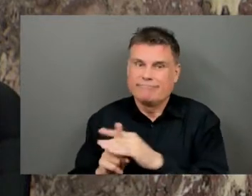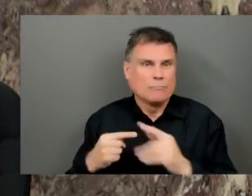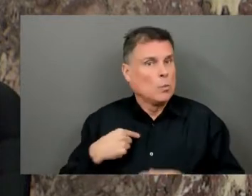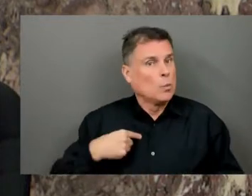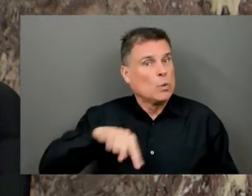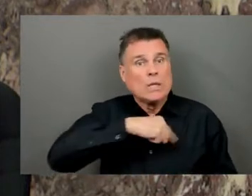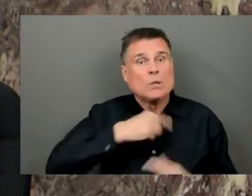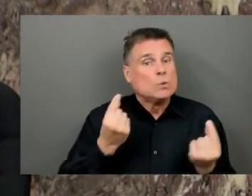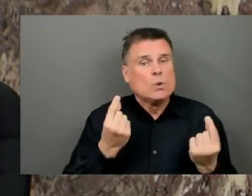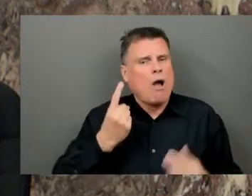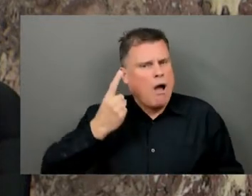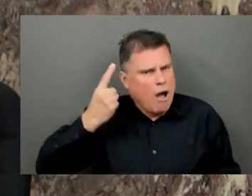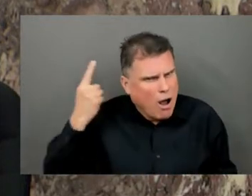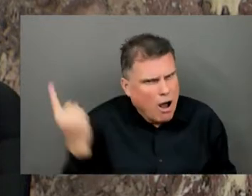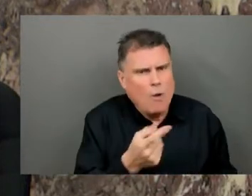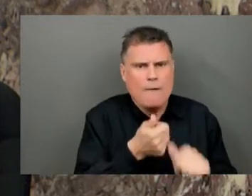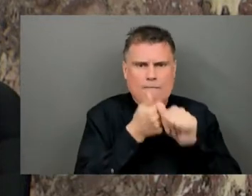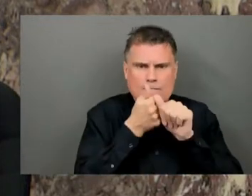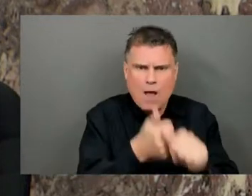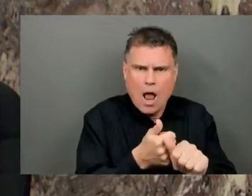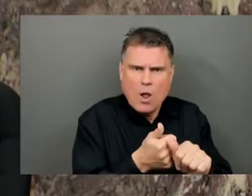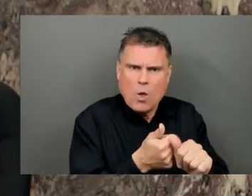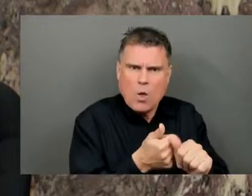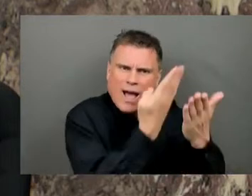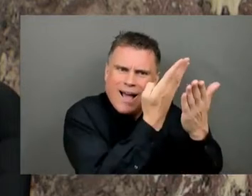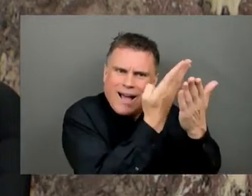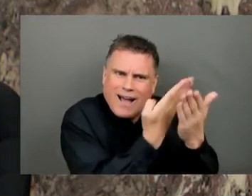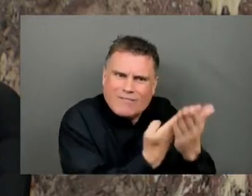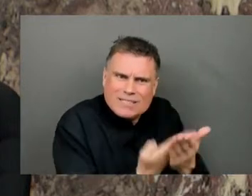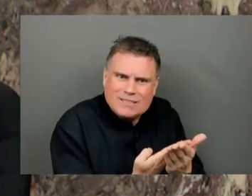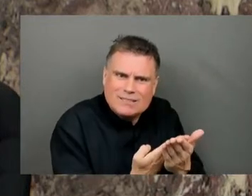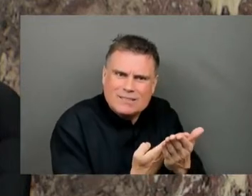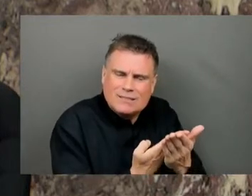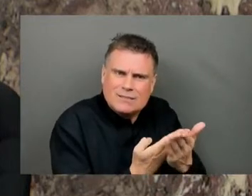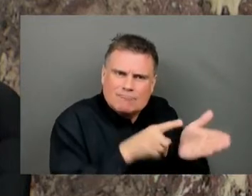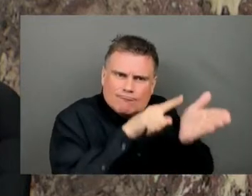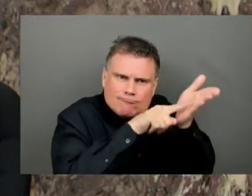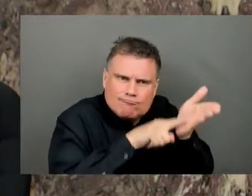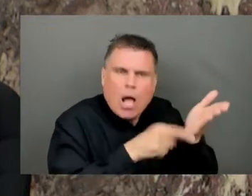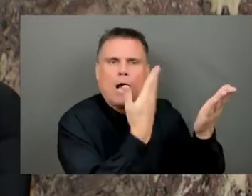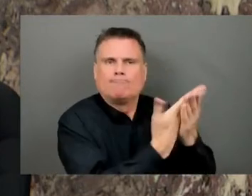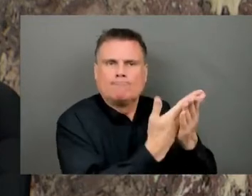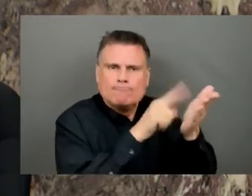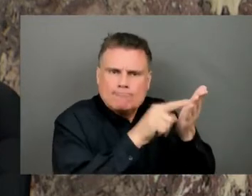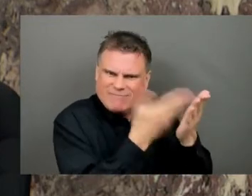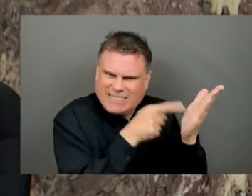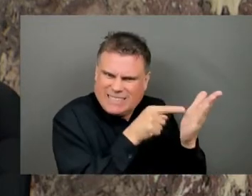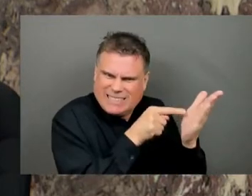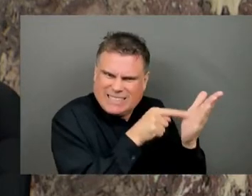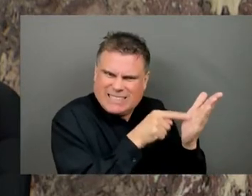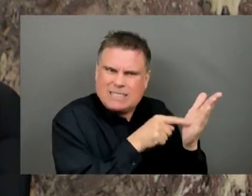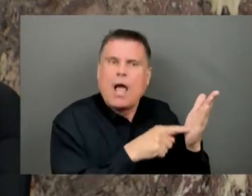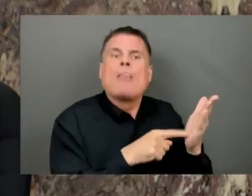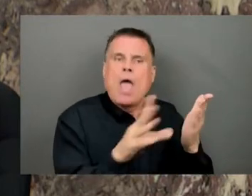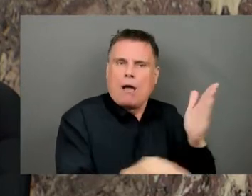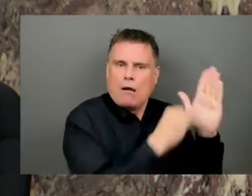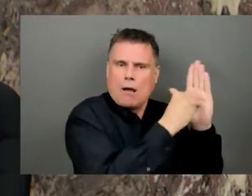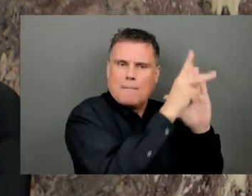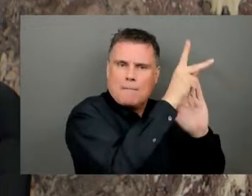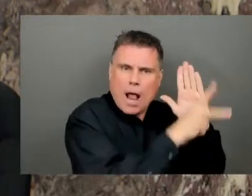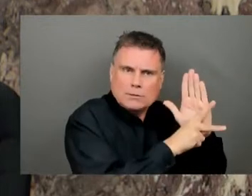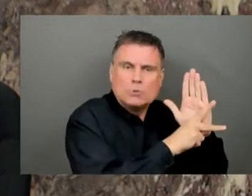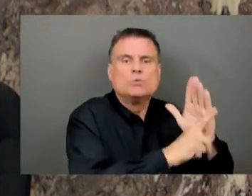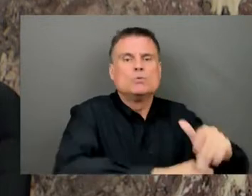healthcare policies that focus on helping people. And we're going to continue to do that, Honourable Speaker, as that is what our public health